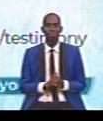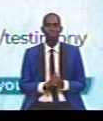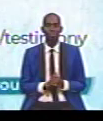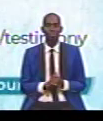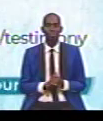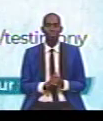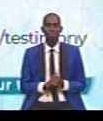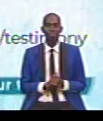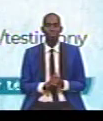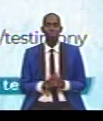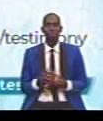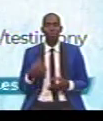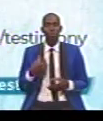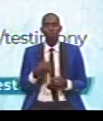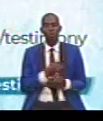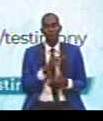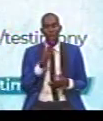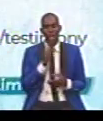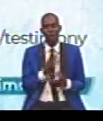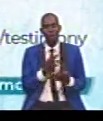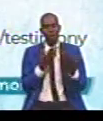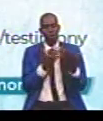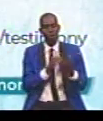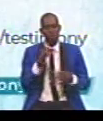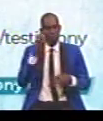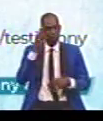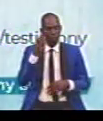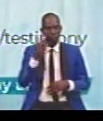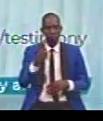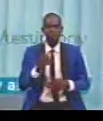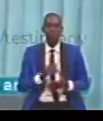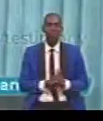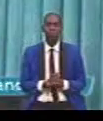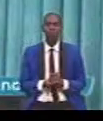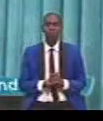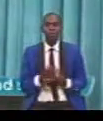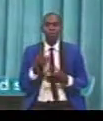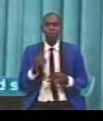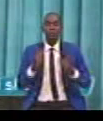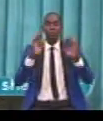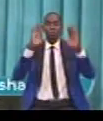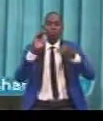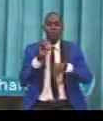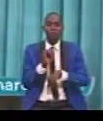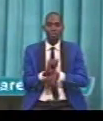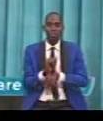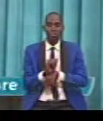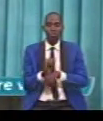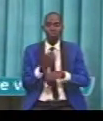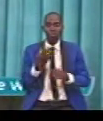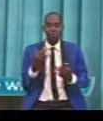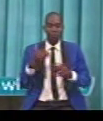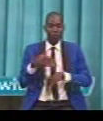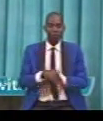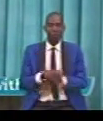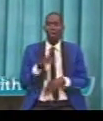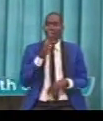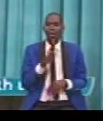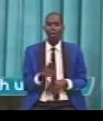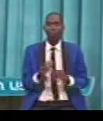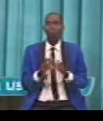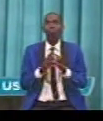We are waiting for you. We are waiting for you. The miracles tonight are not isolated cases.